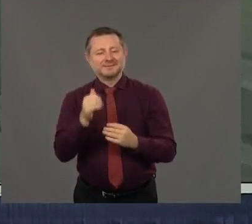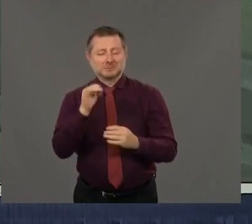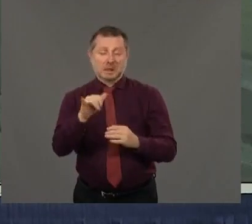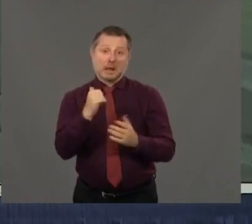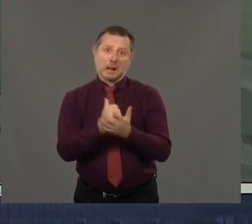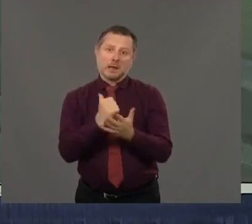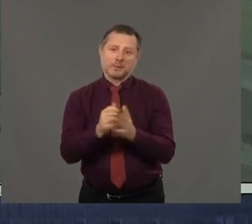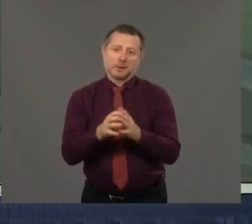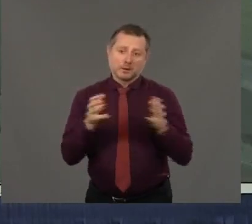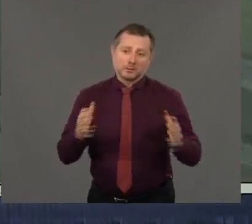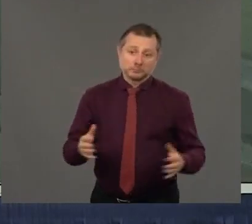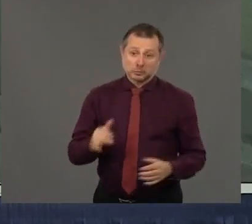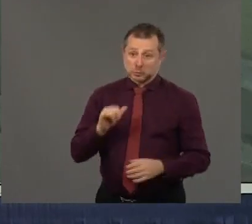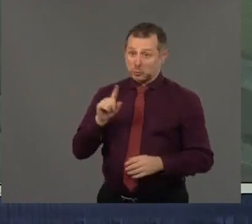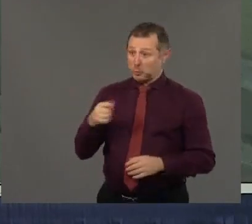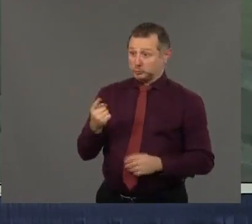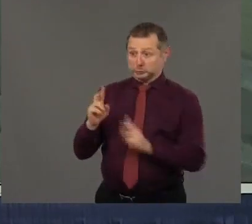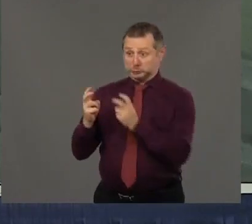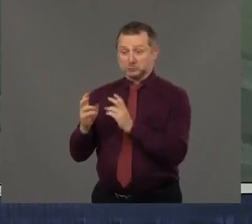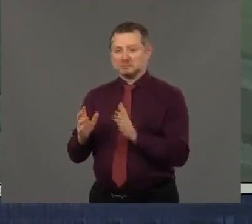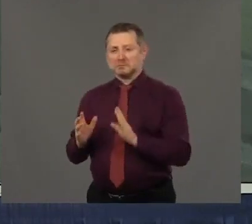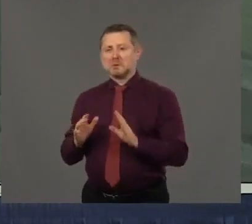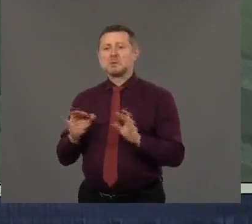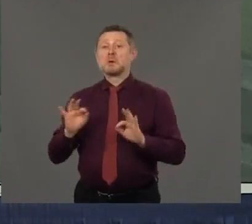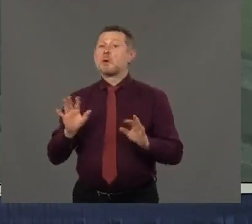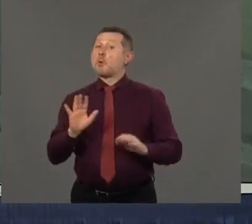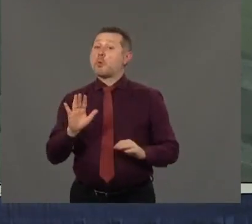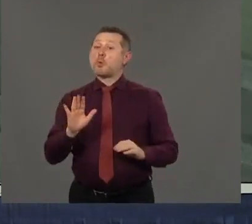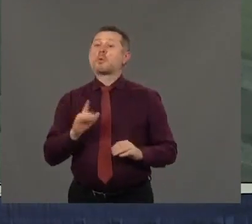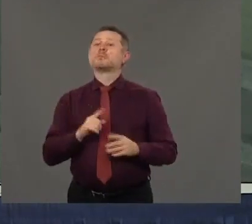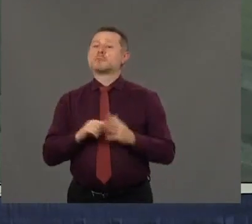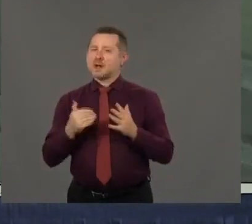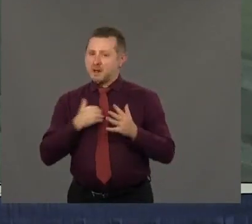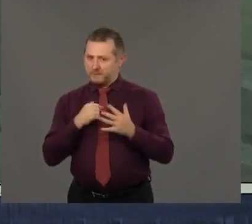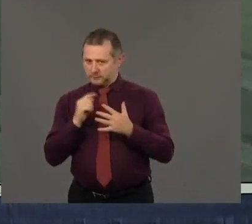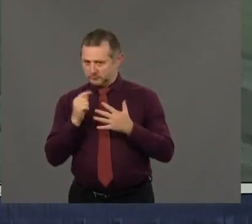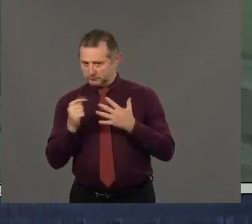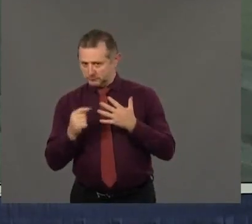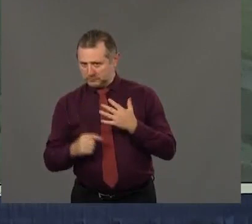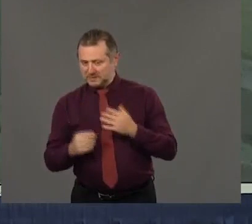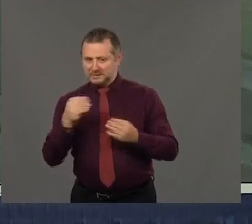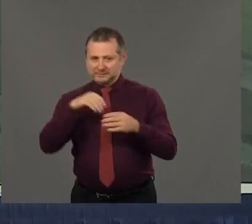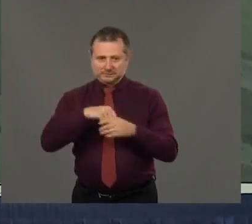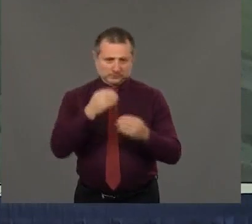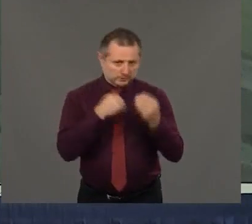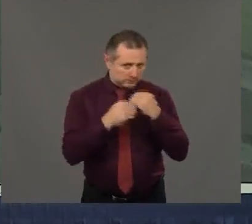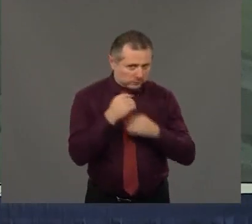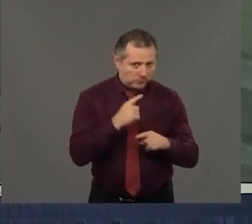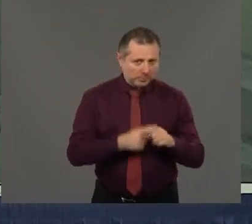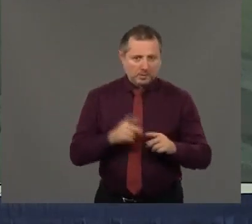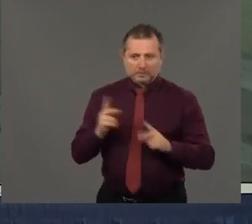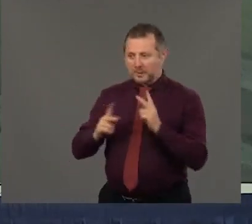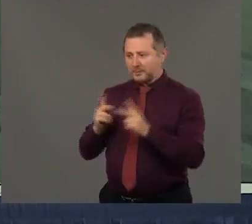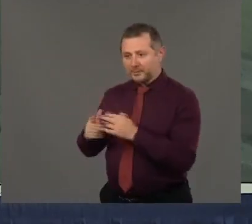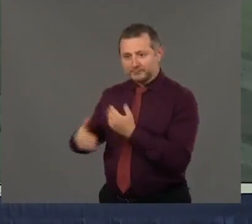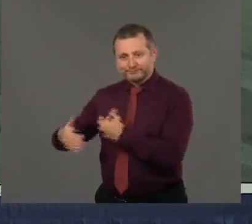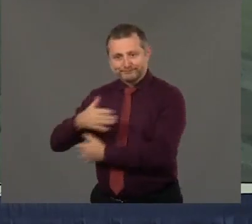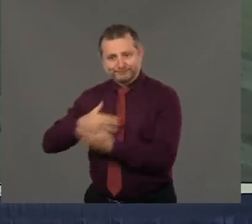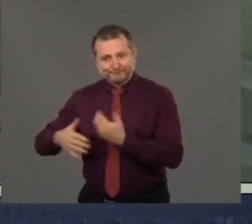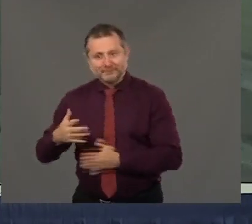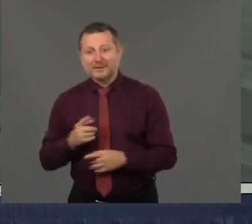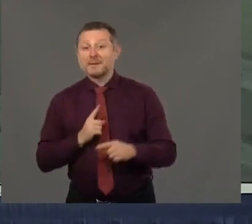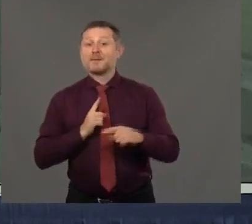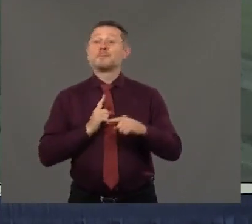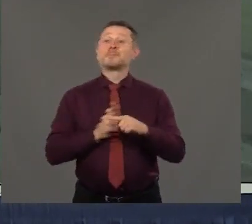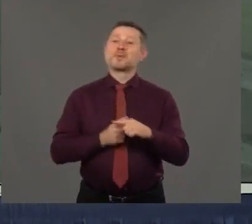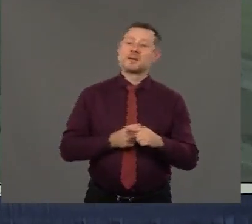was just indoor dining, it would be one thing. But it's indoor dining, and you have the congregation problem, and you have